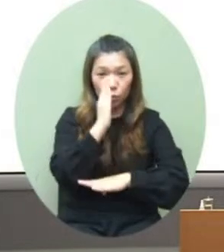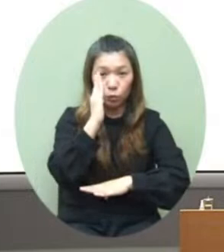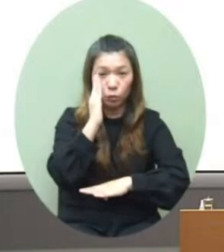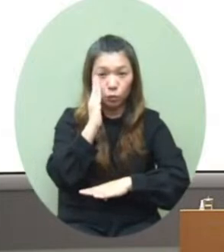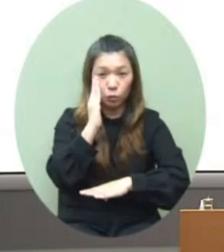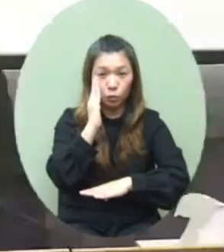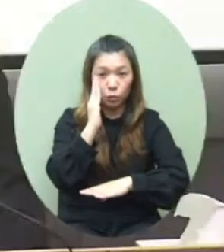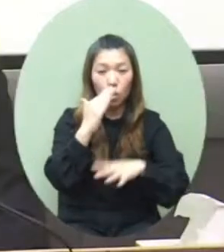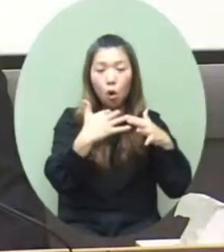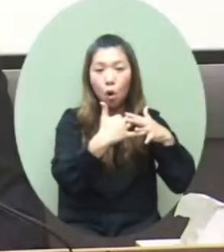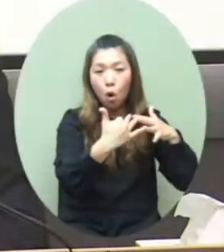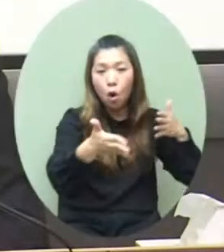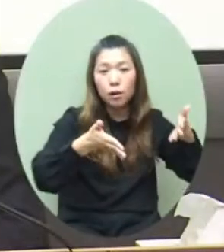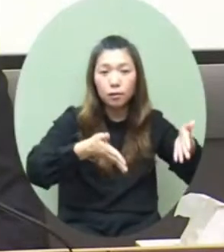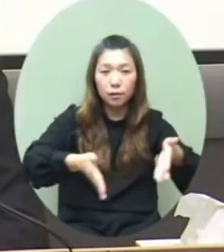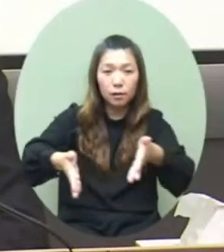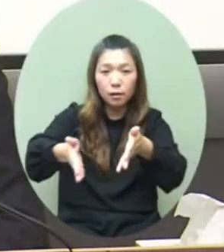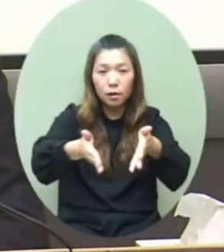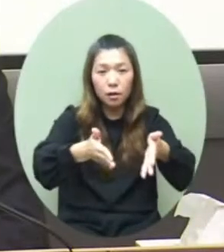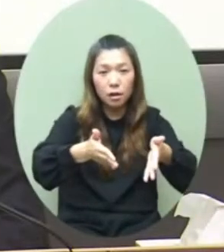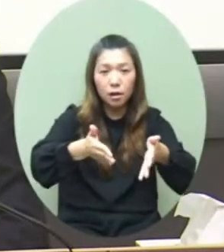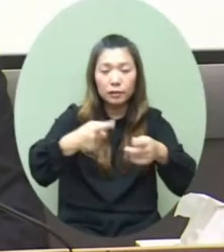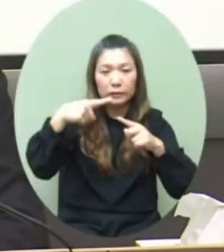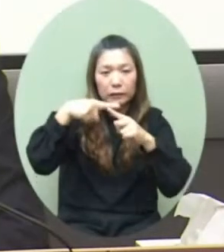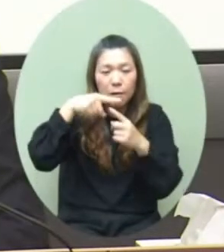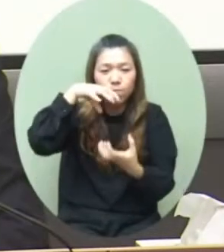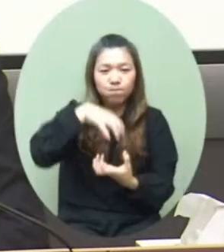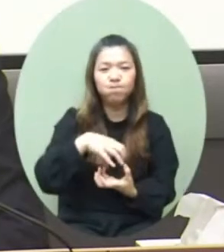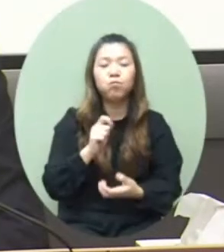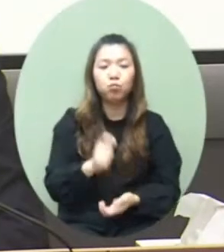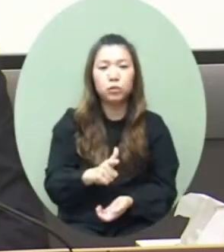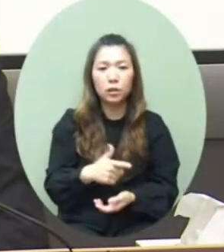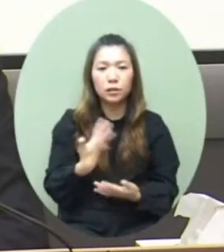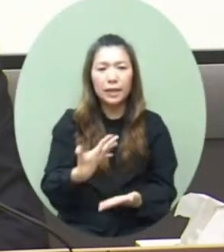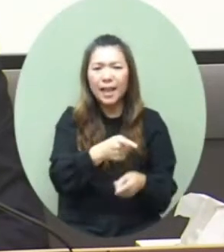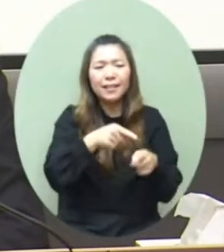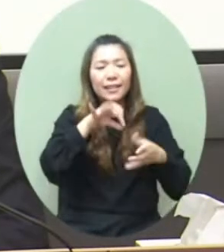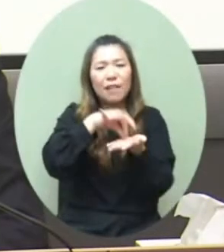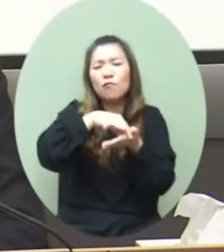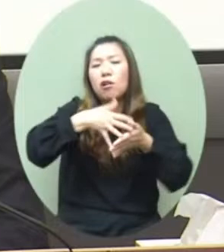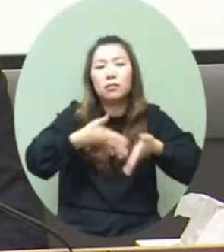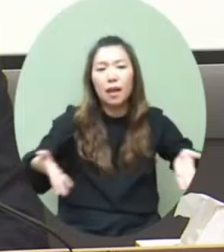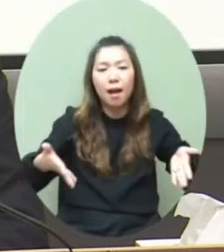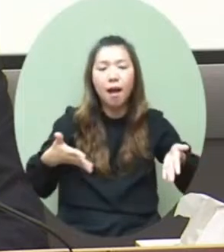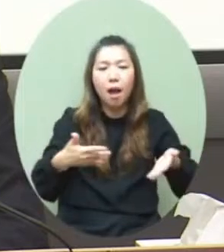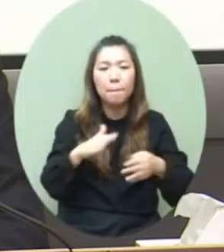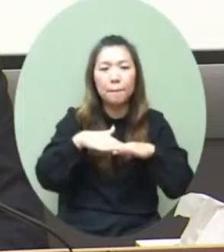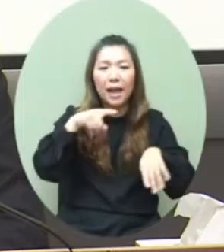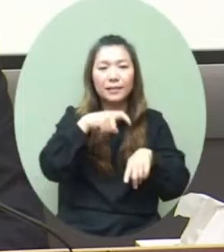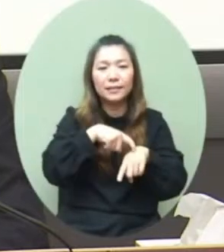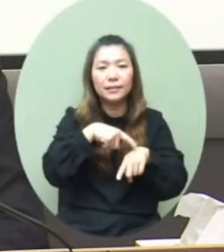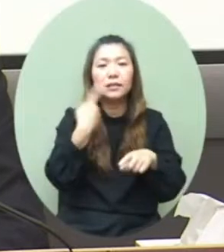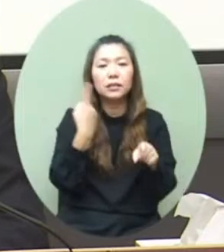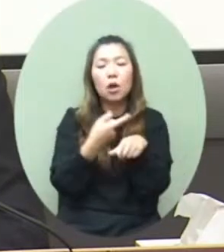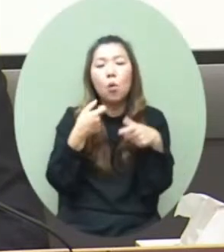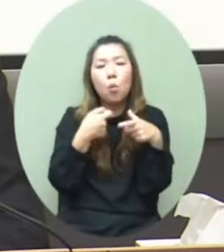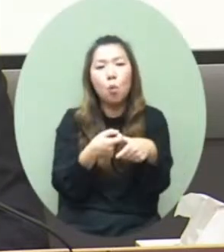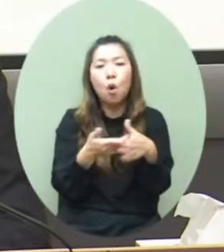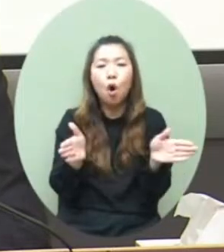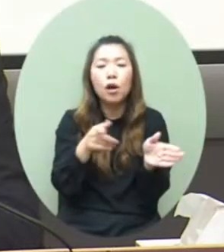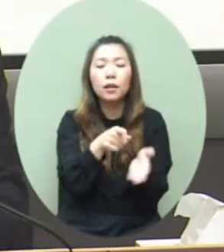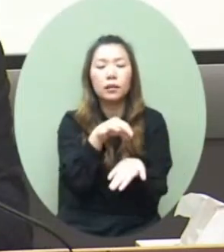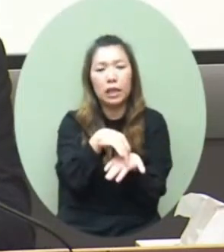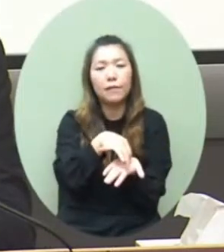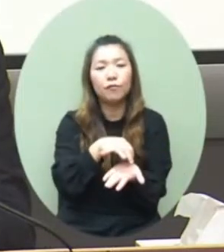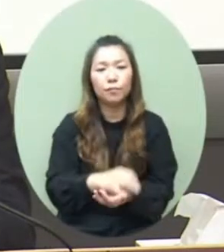estimates, but we are confident that the crowd size will not exceed the capacity